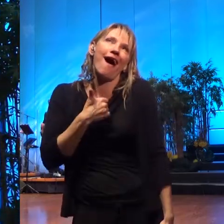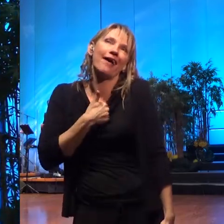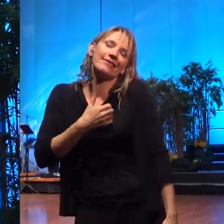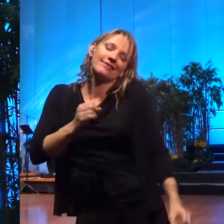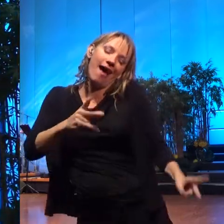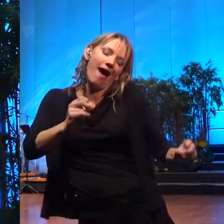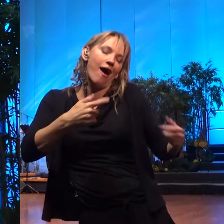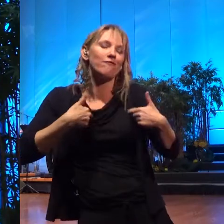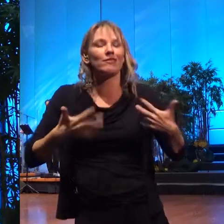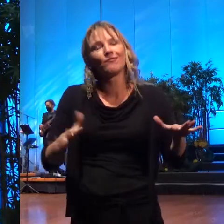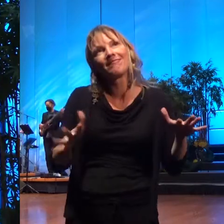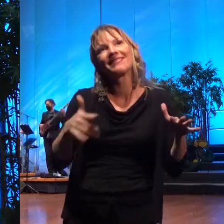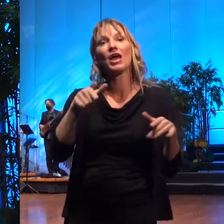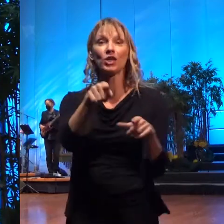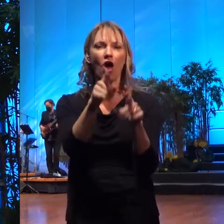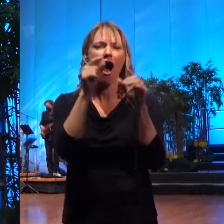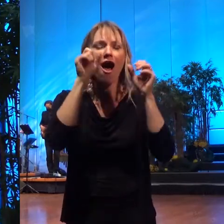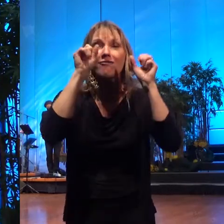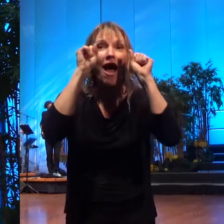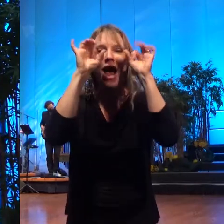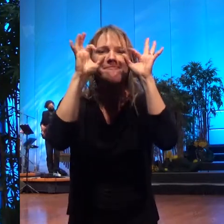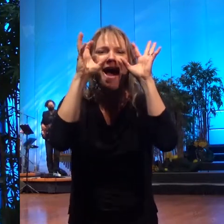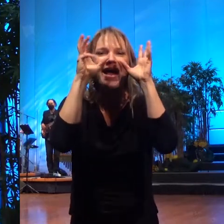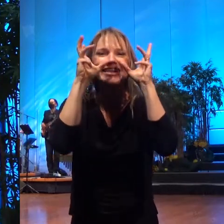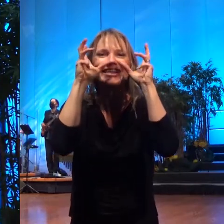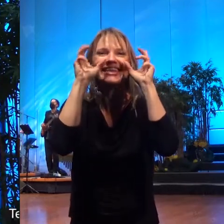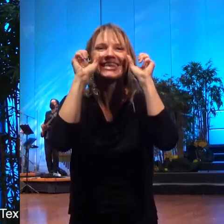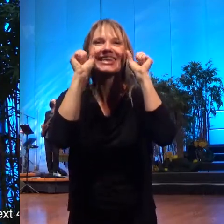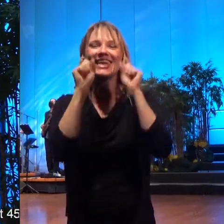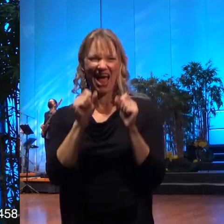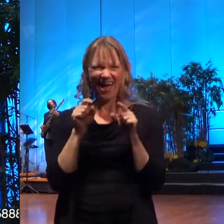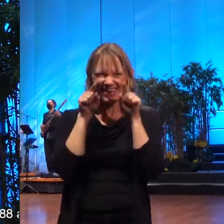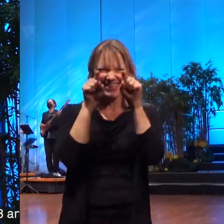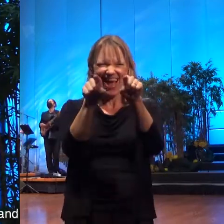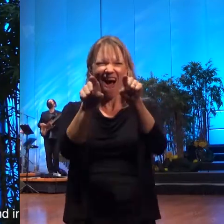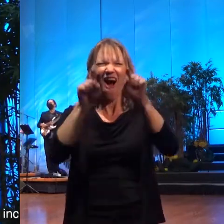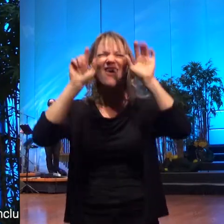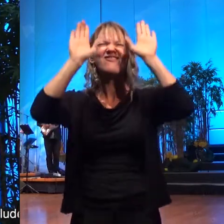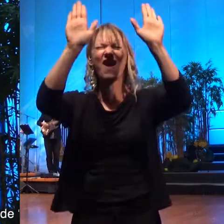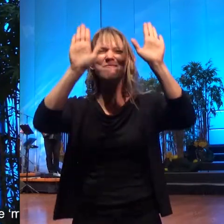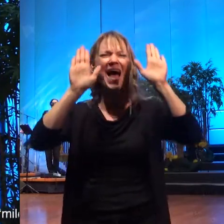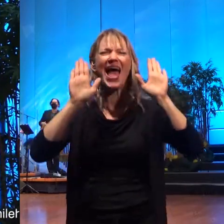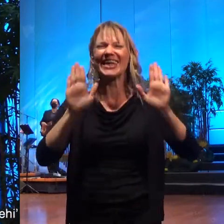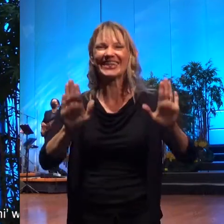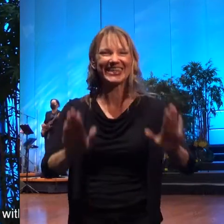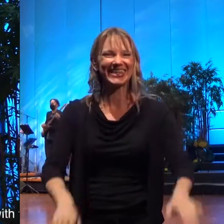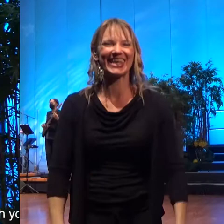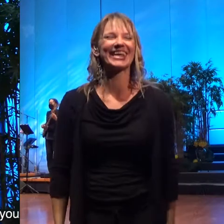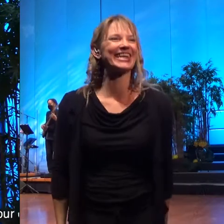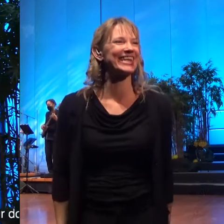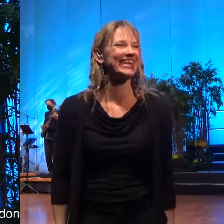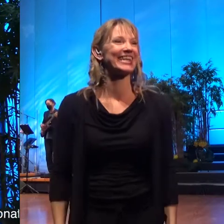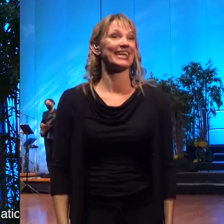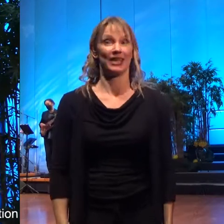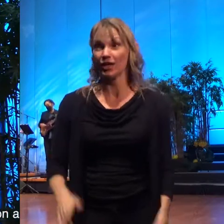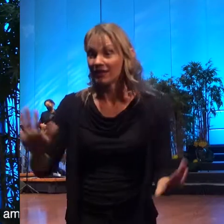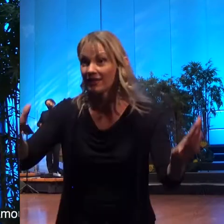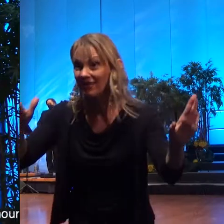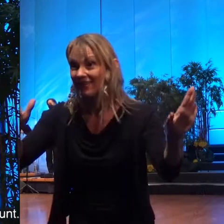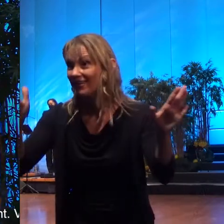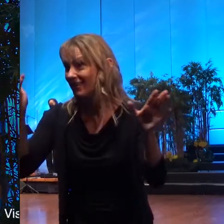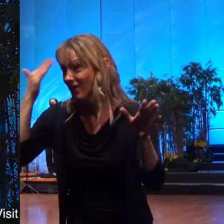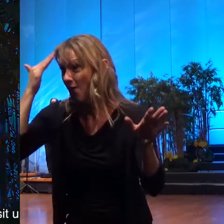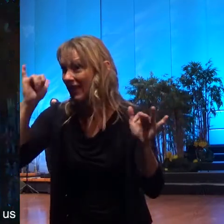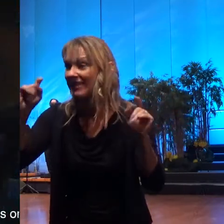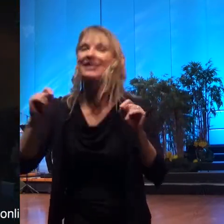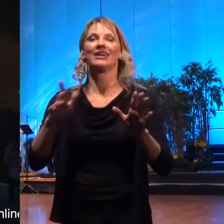bad myself, but you're amazing. You're amazing. Did you get it yet? Give it a